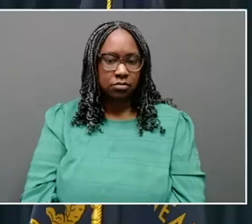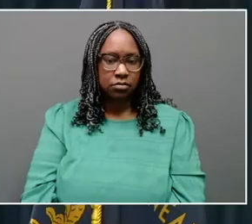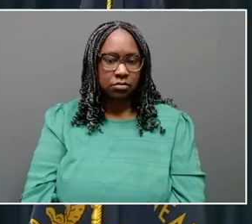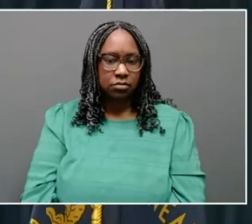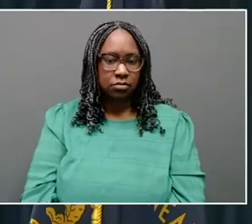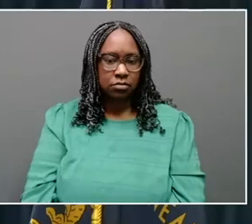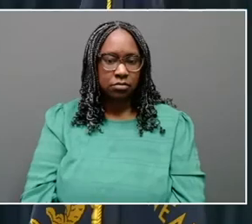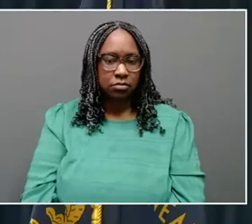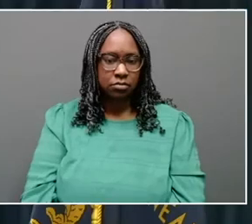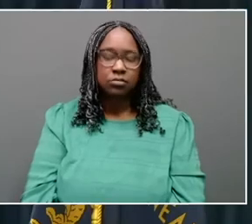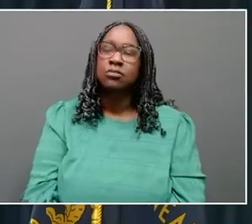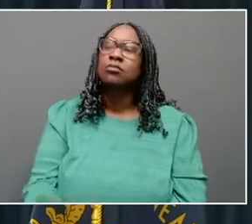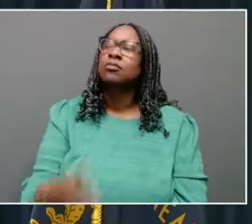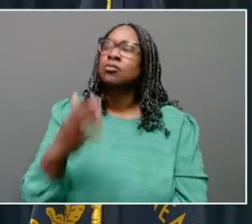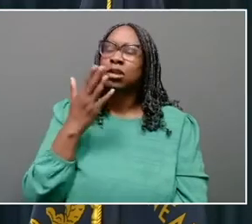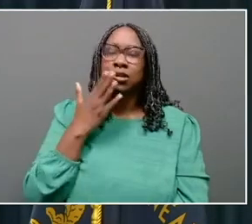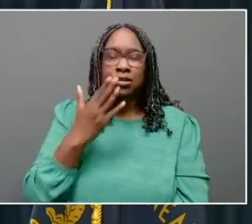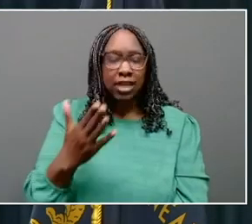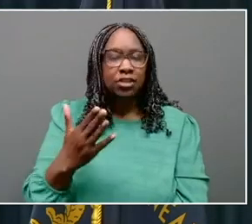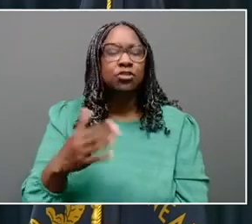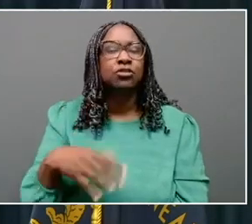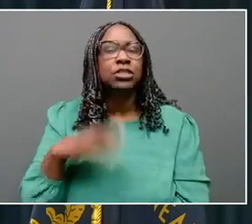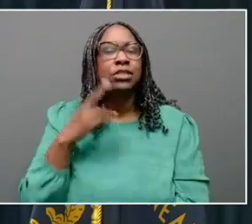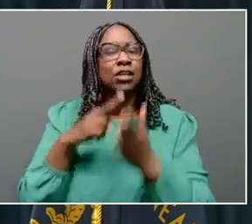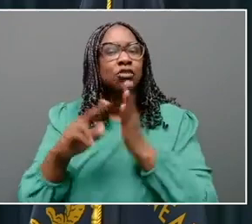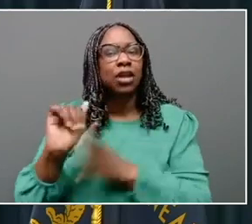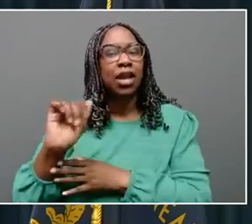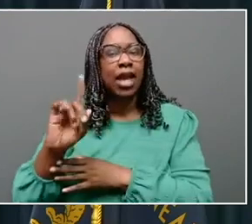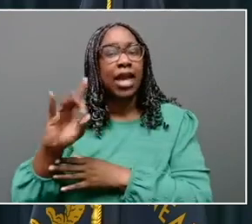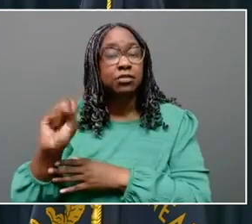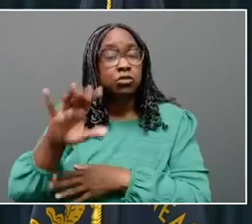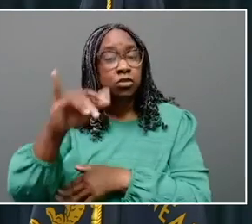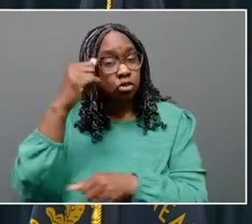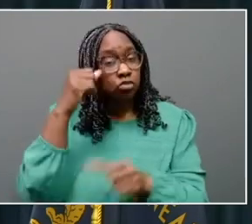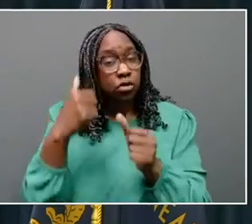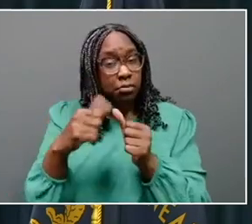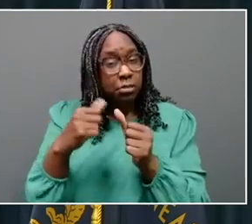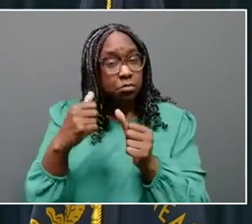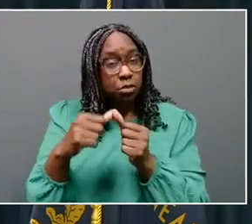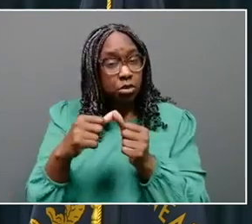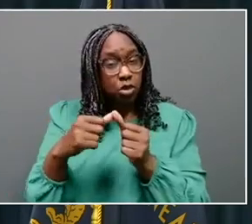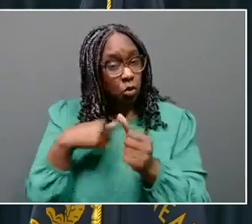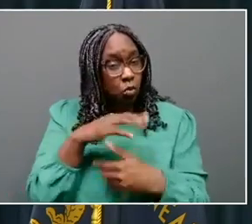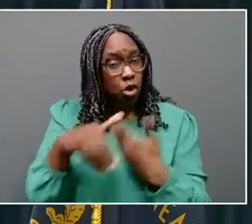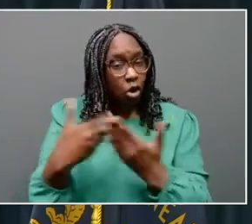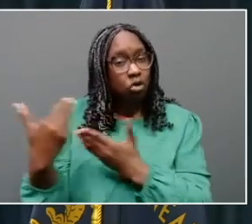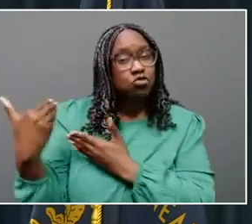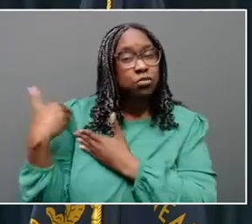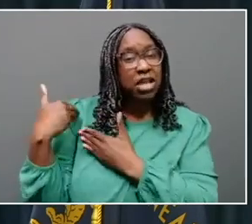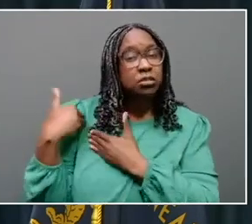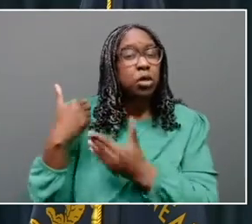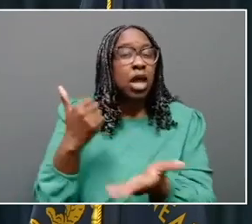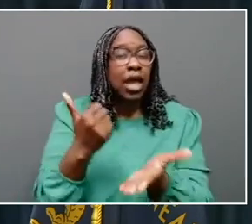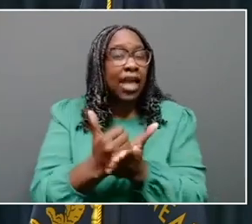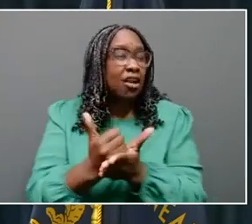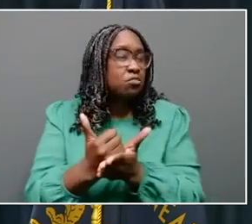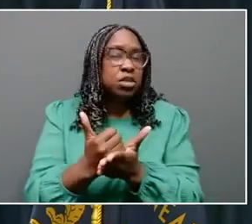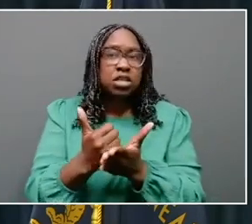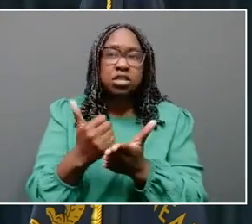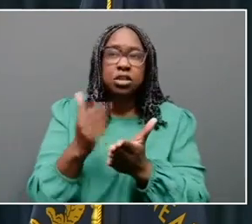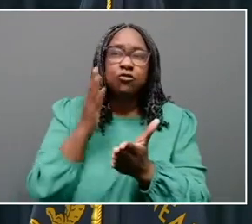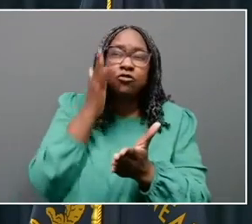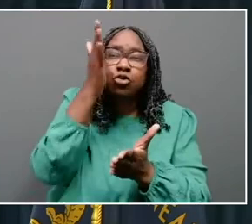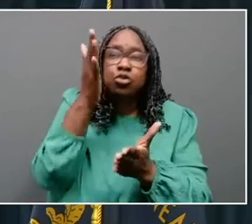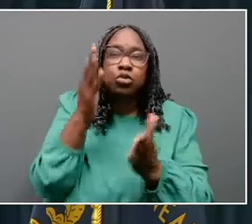Thank you to Secretary Adams. Let's remember we all have a role to create a brighter but also a safer future for our